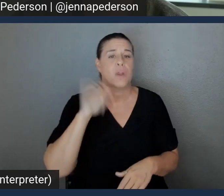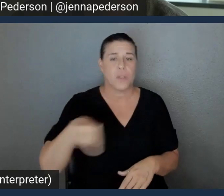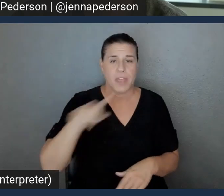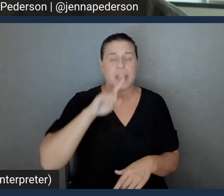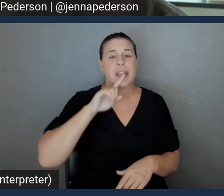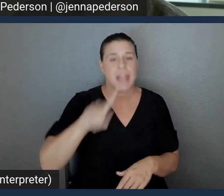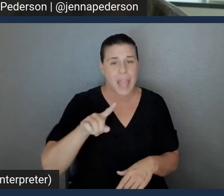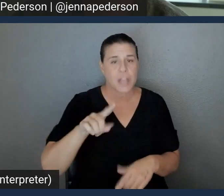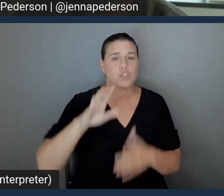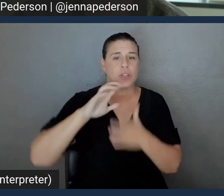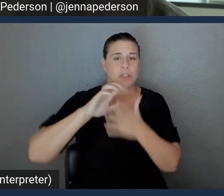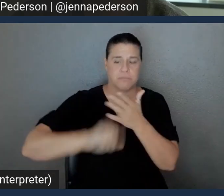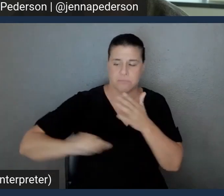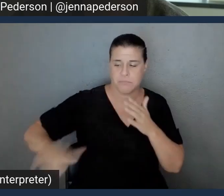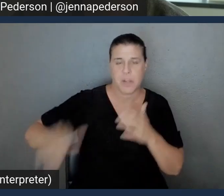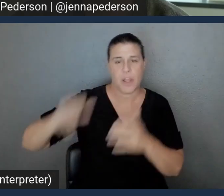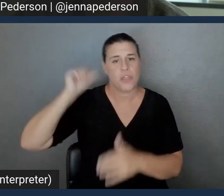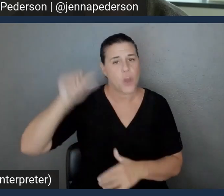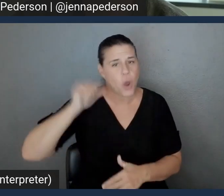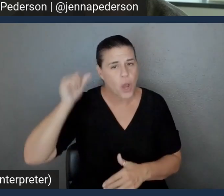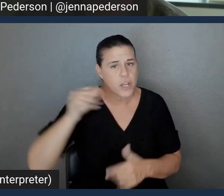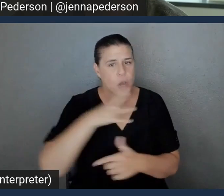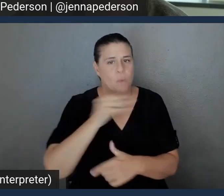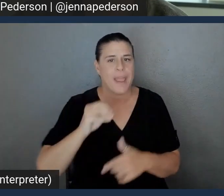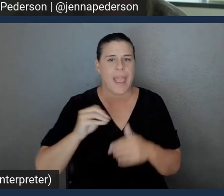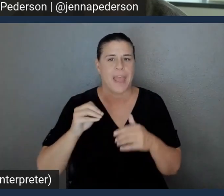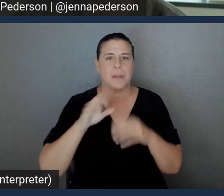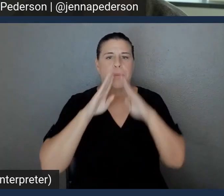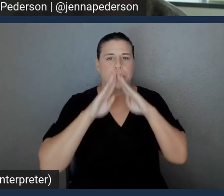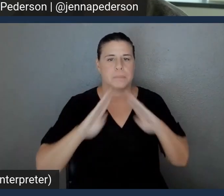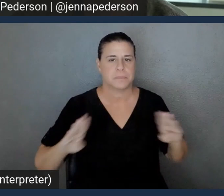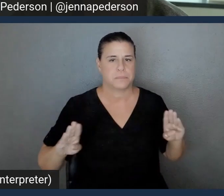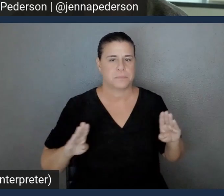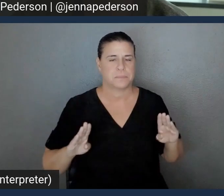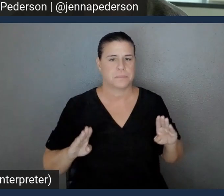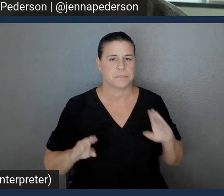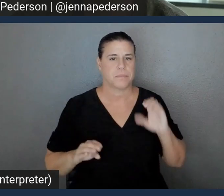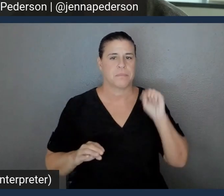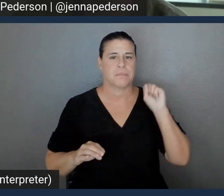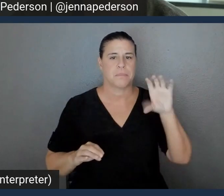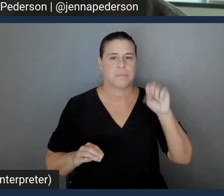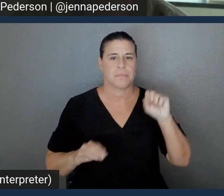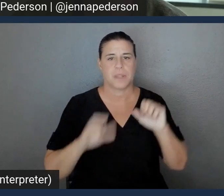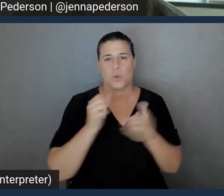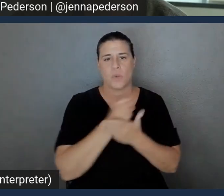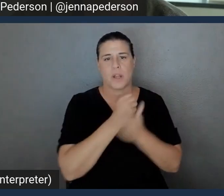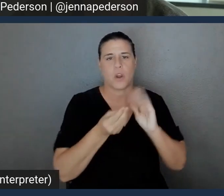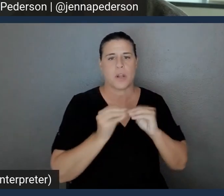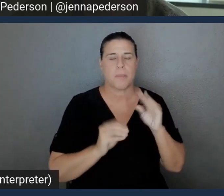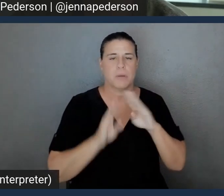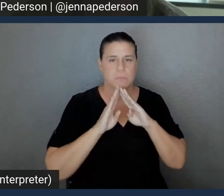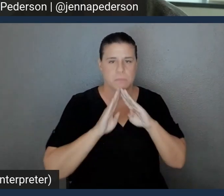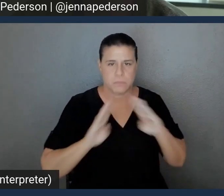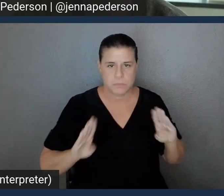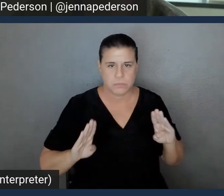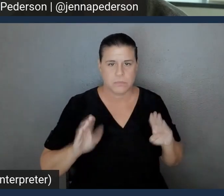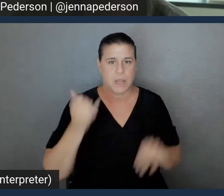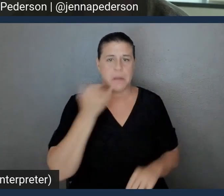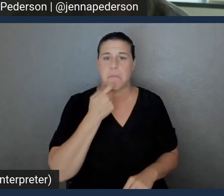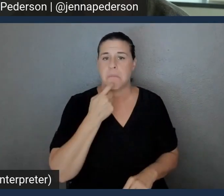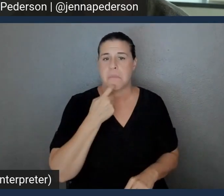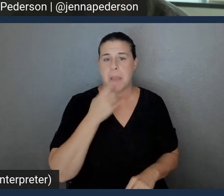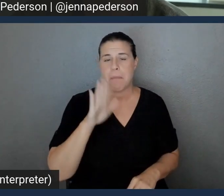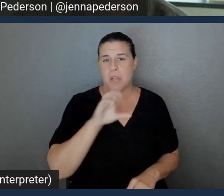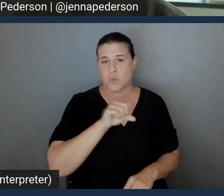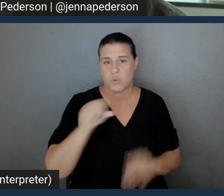actually redact the audio and introduce silence wherever there is a mention of a PII. So if I'm saying my social security number,